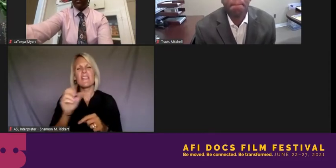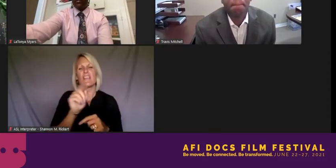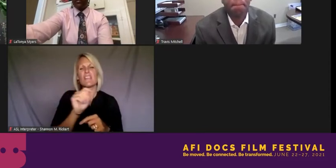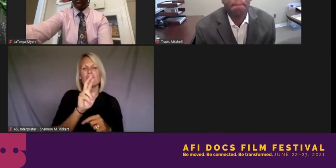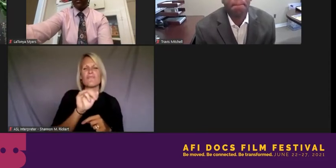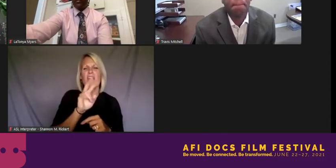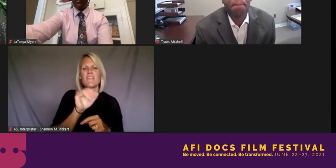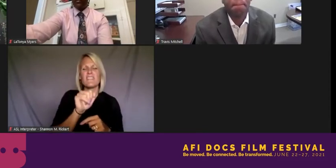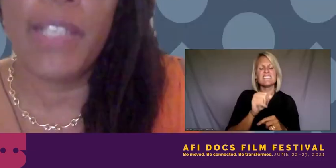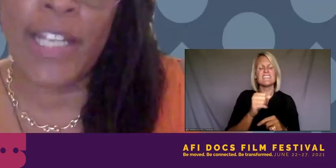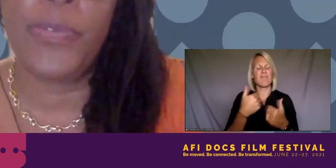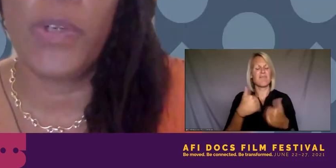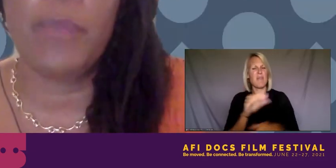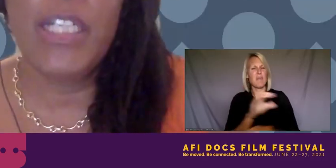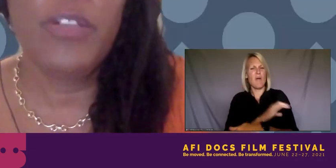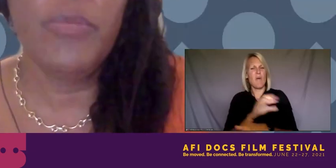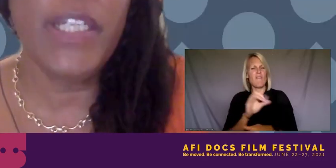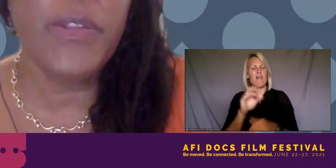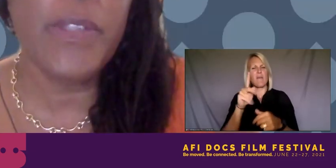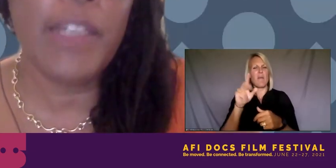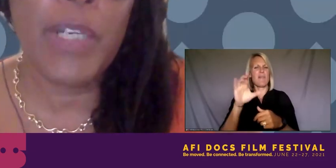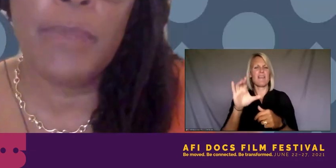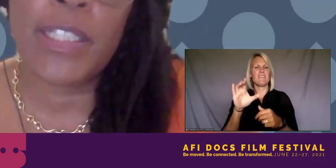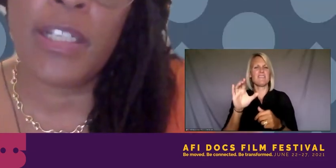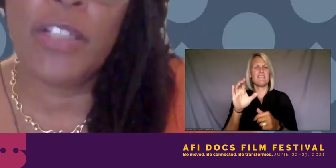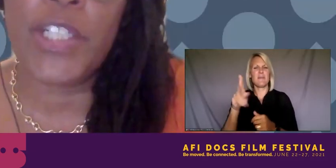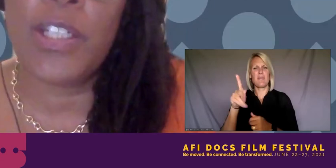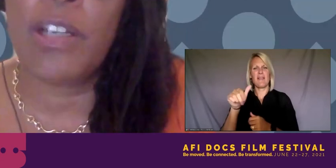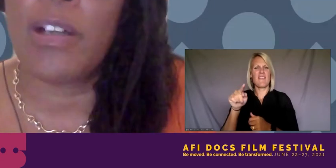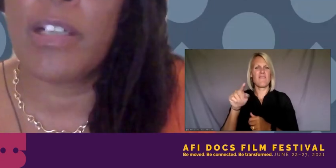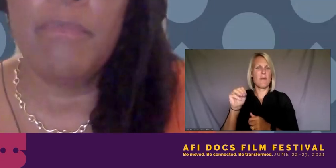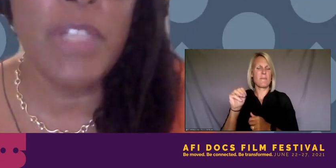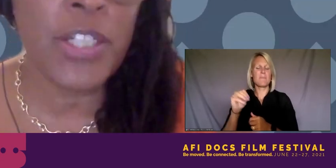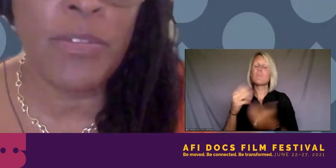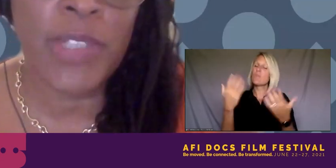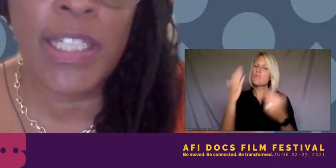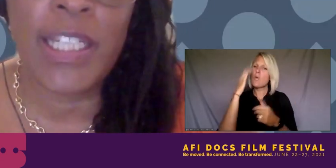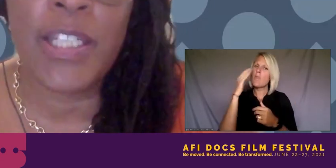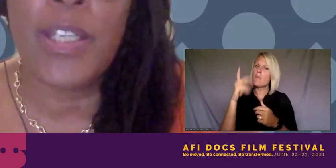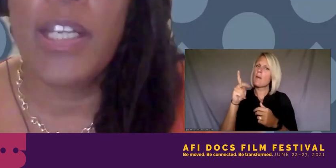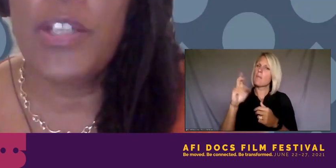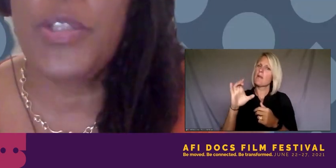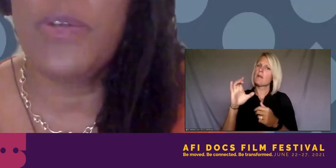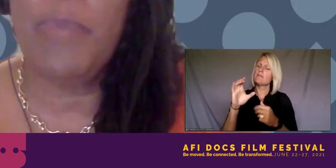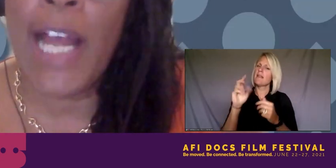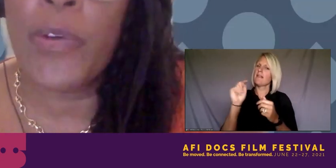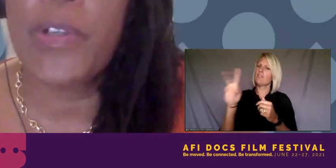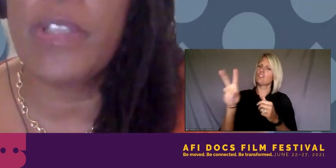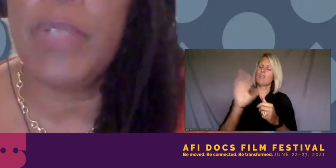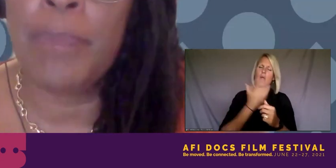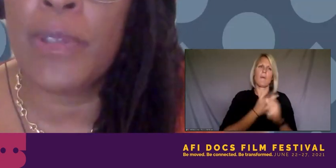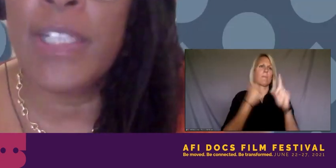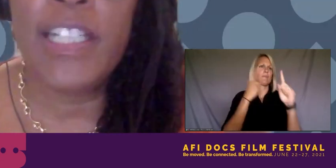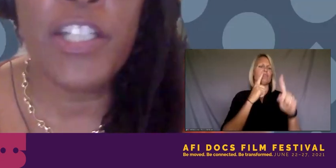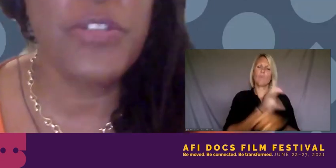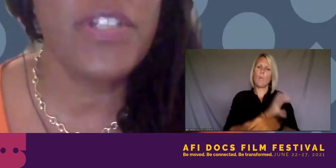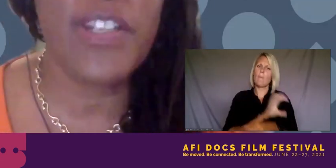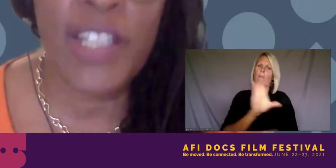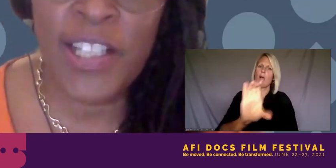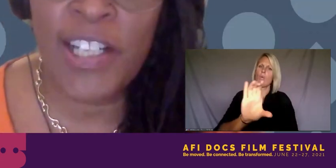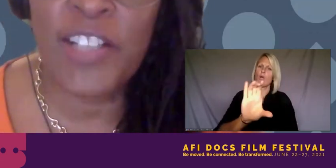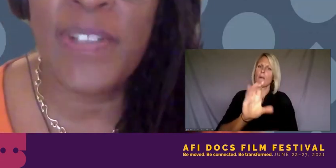of this public platform. We know that public television, our mission really is to empower the people.